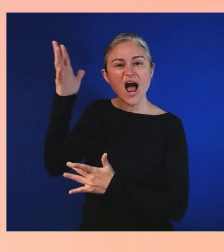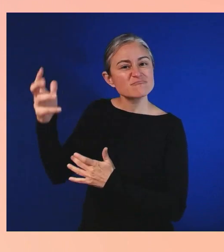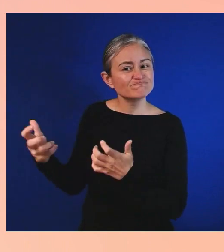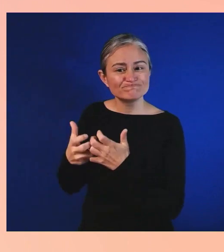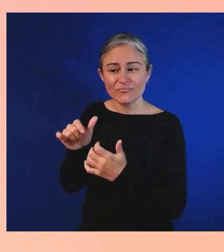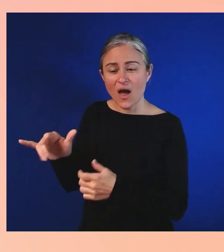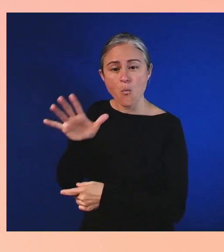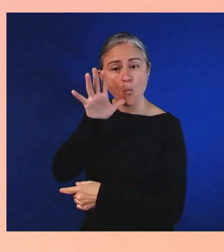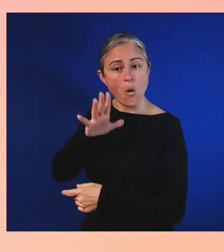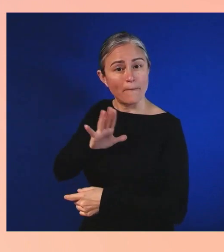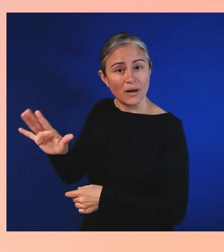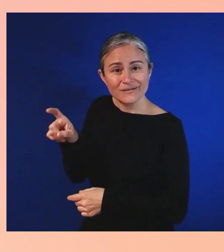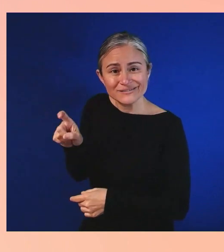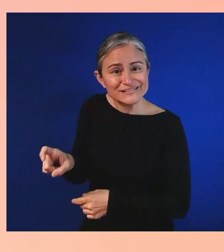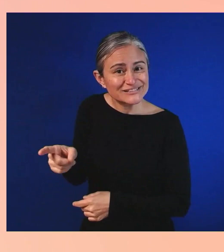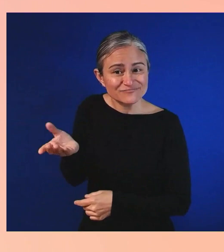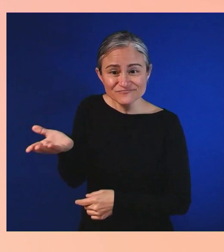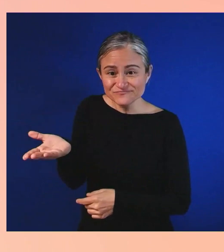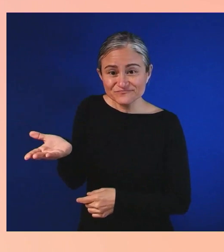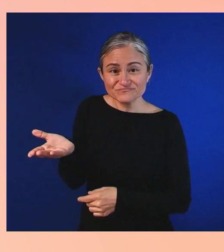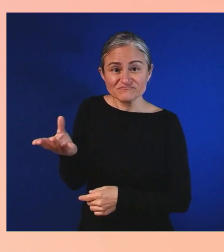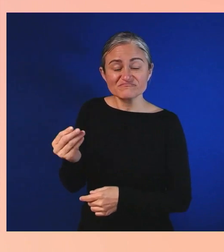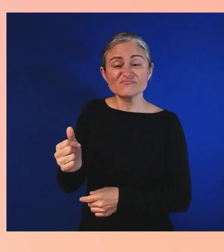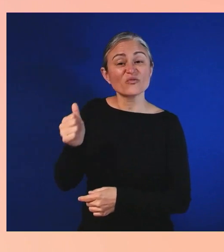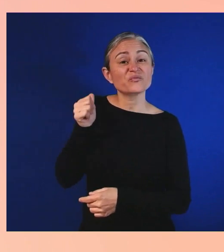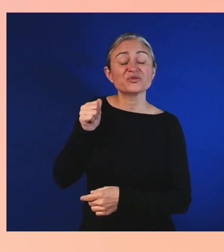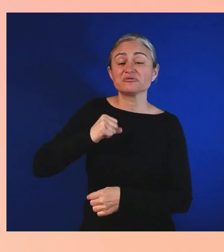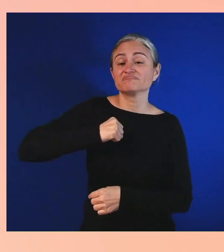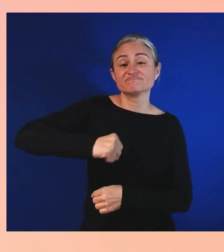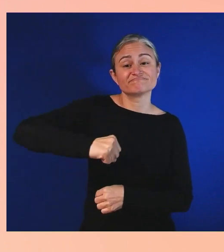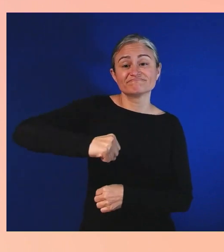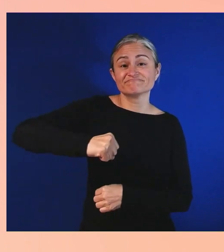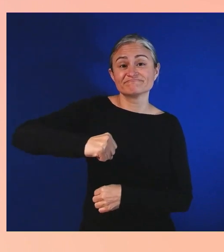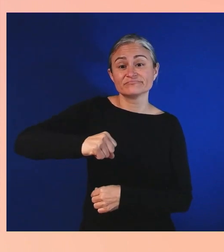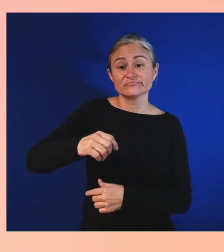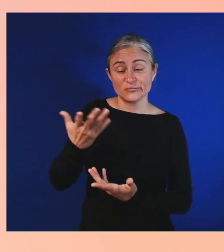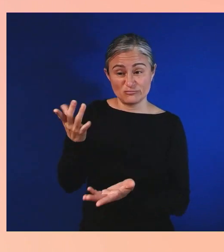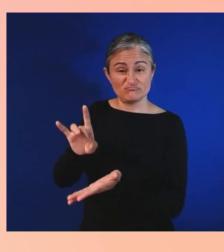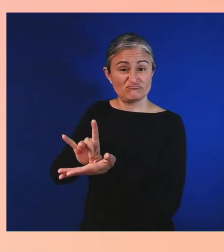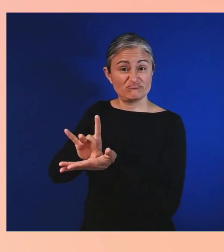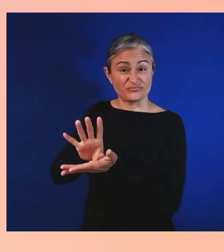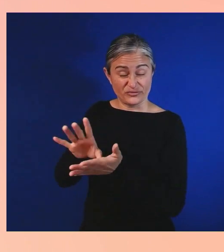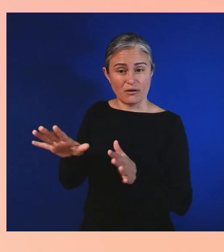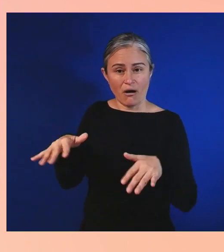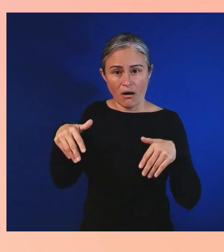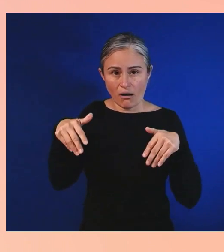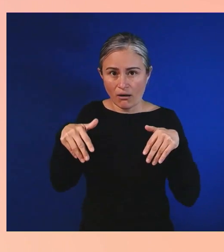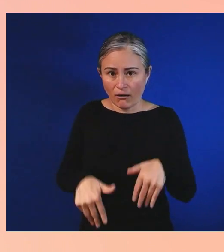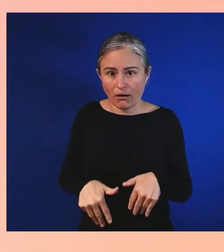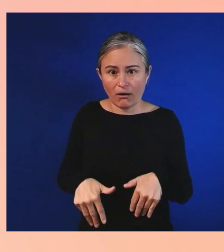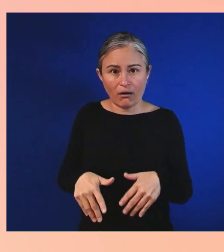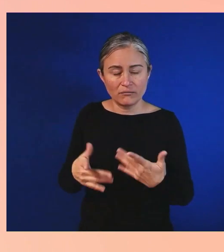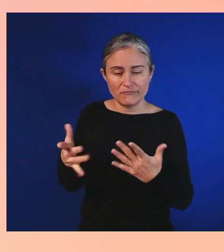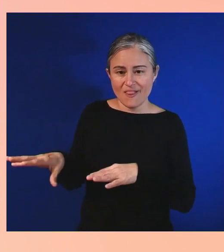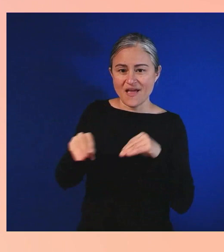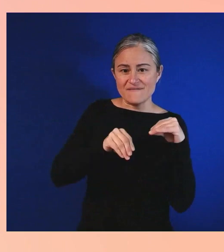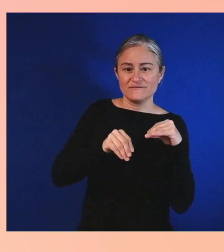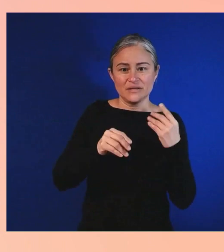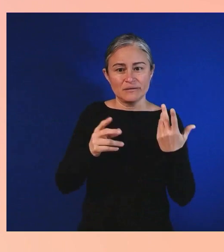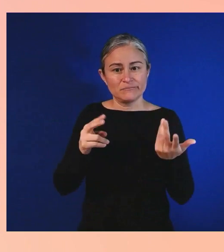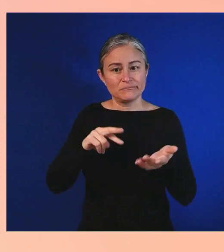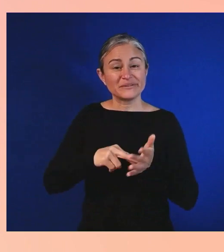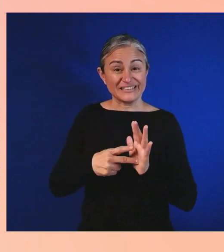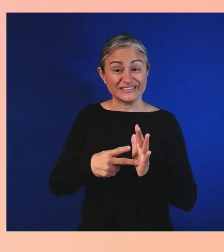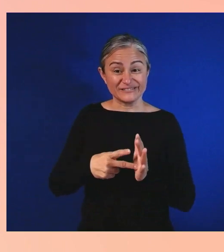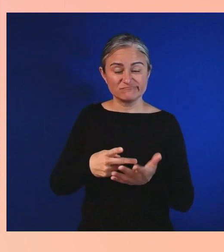employee and forced her out of the company, and she's now filing a lawsuit. But I think about all of the other disabled people who don't have the means to be able